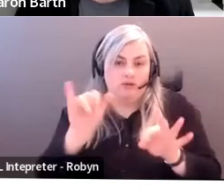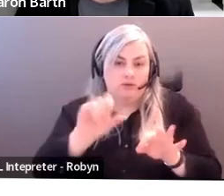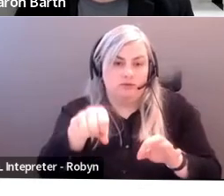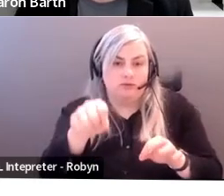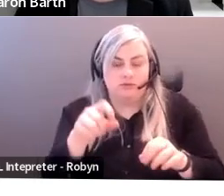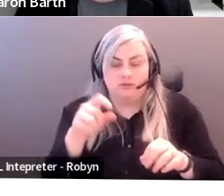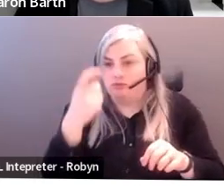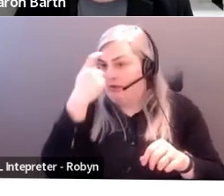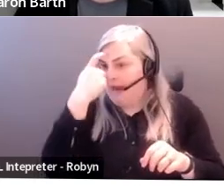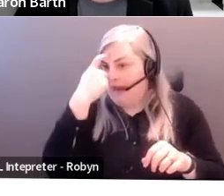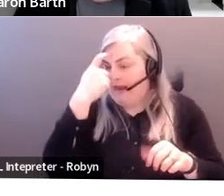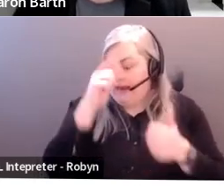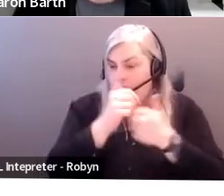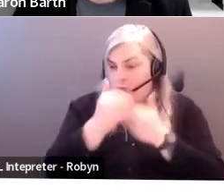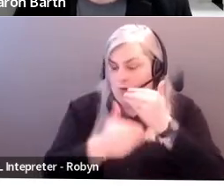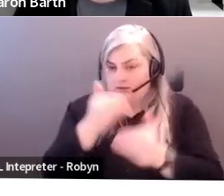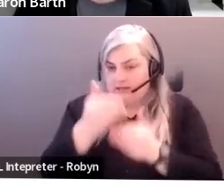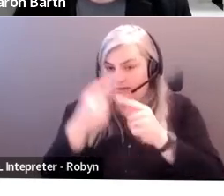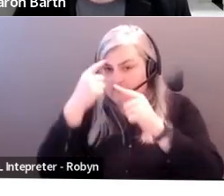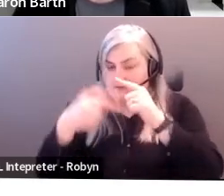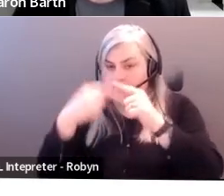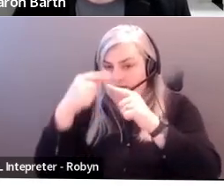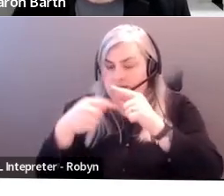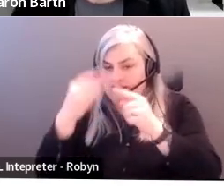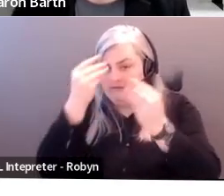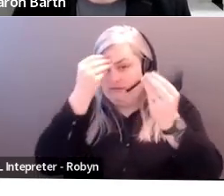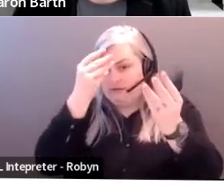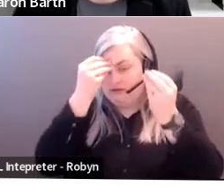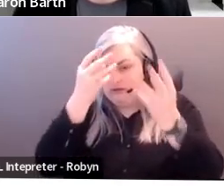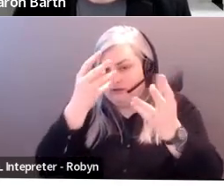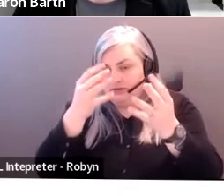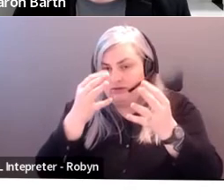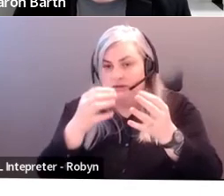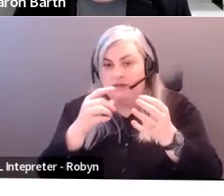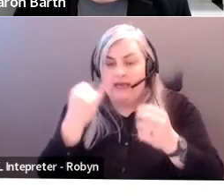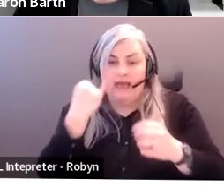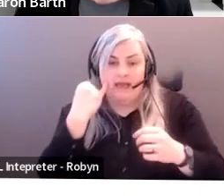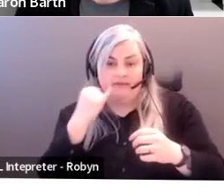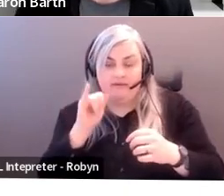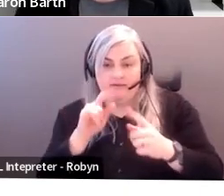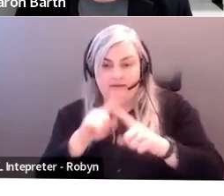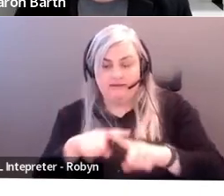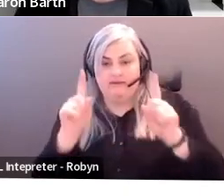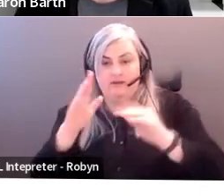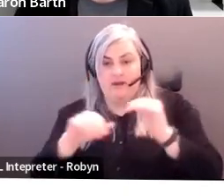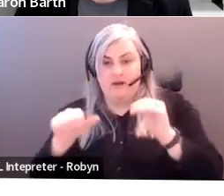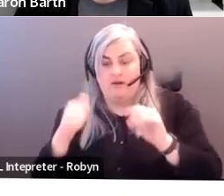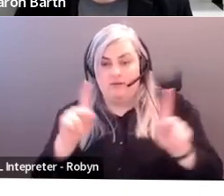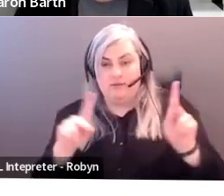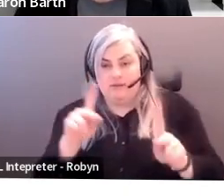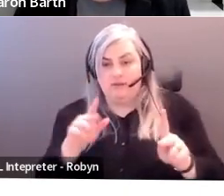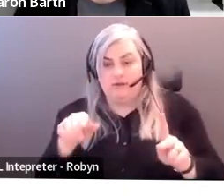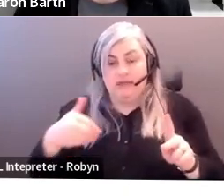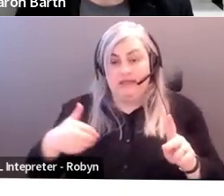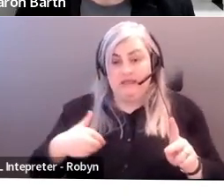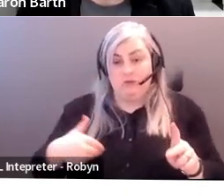your brain processes information, if it's importantly different than other people,